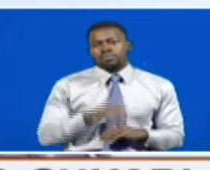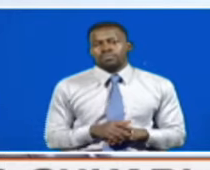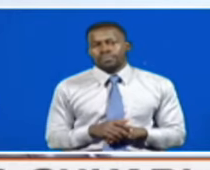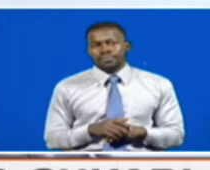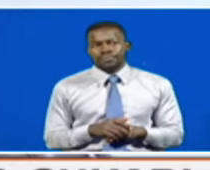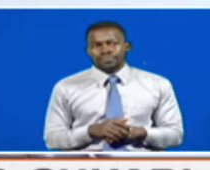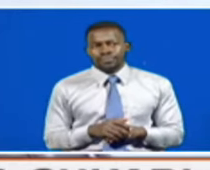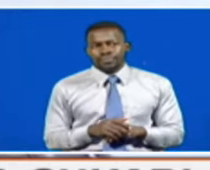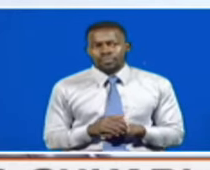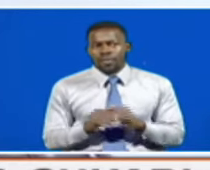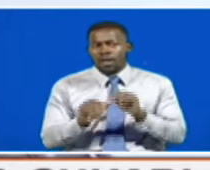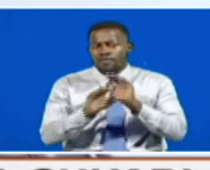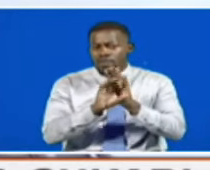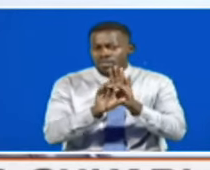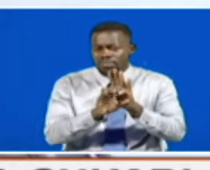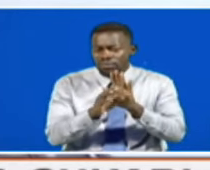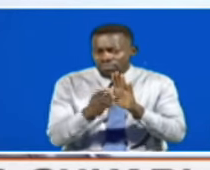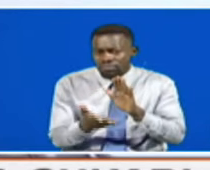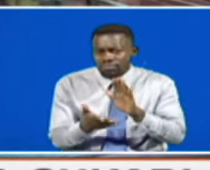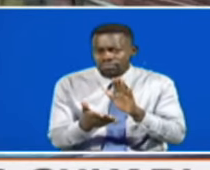come to invest